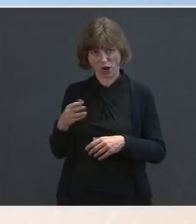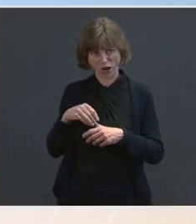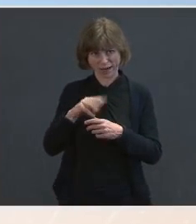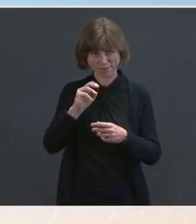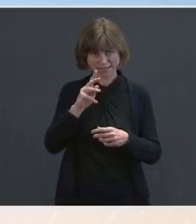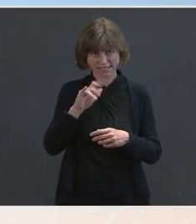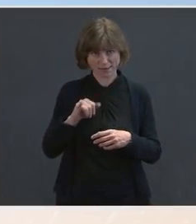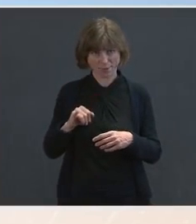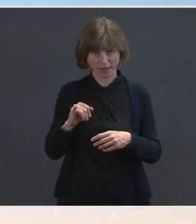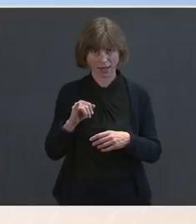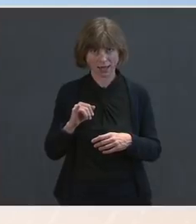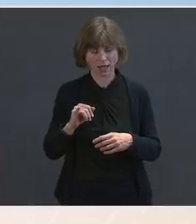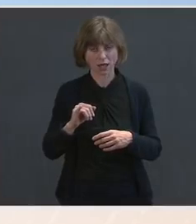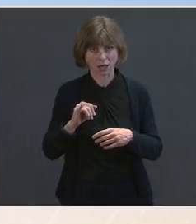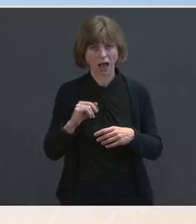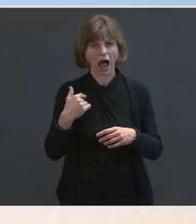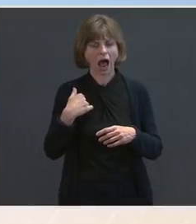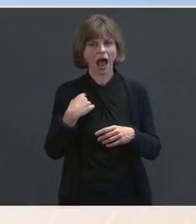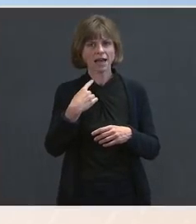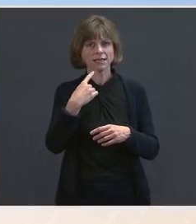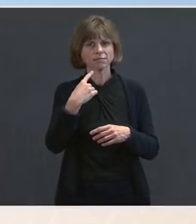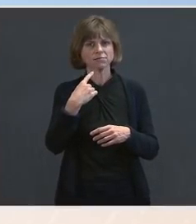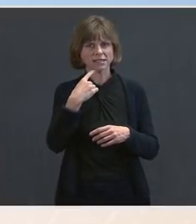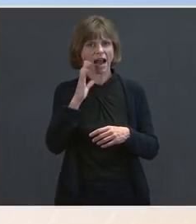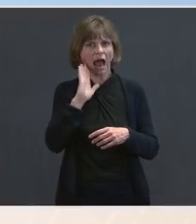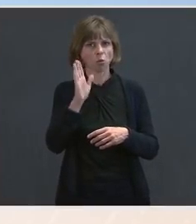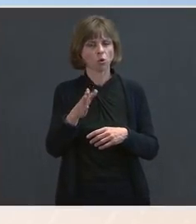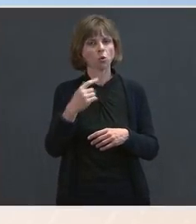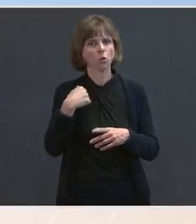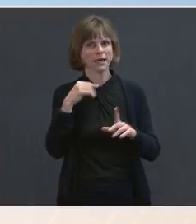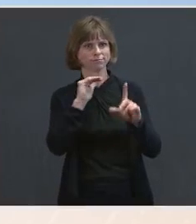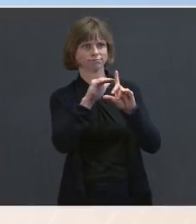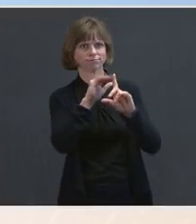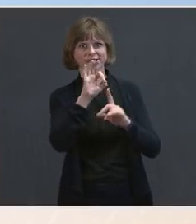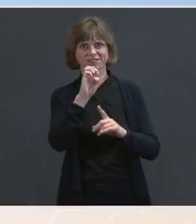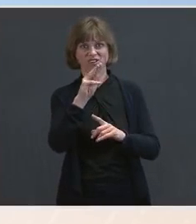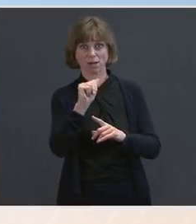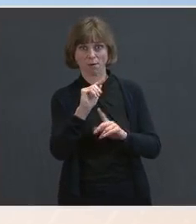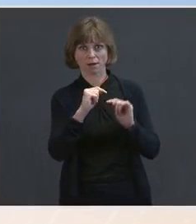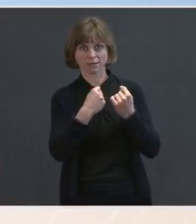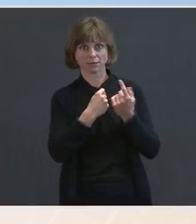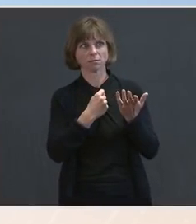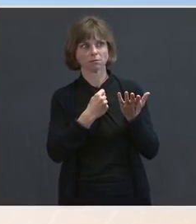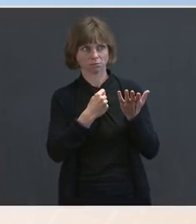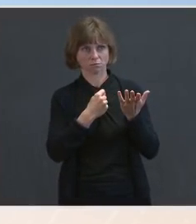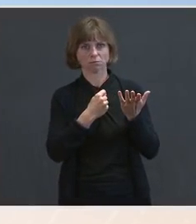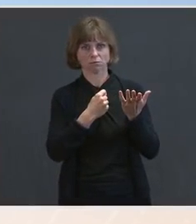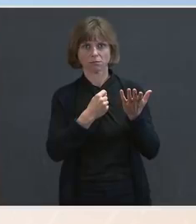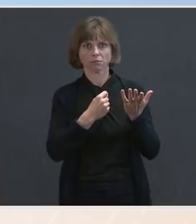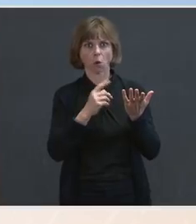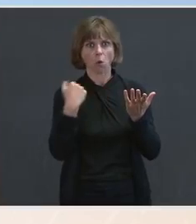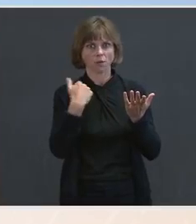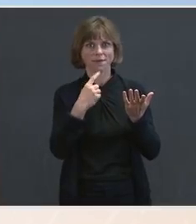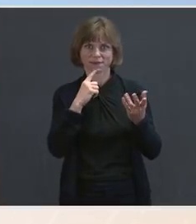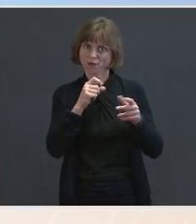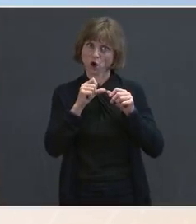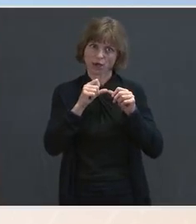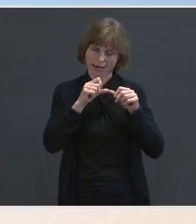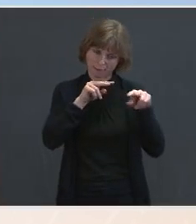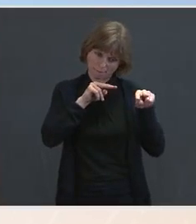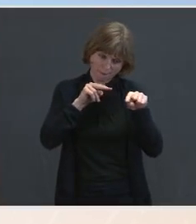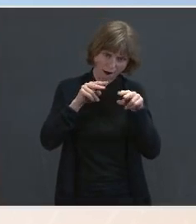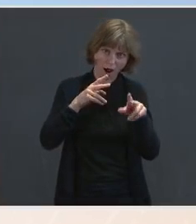Mississippi. So as I mentioned we followed up with our FEMA team. We're, of course, continuing to closely monitor the situation in